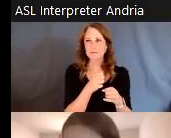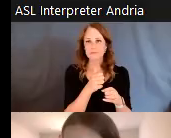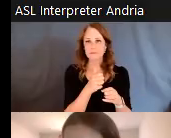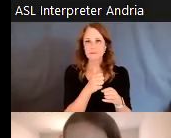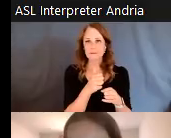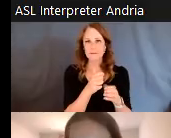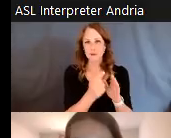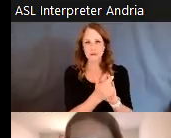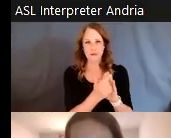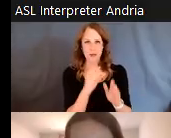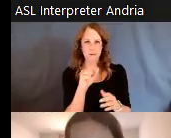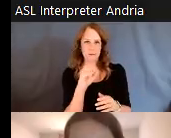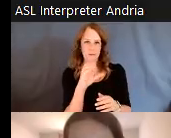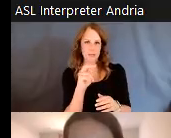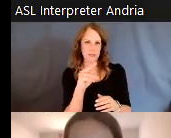crime scene.